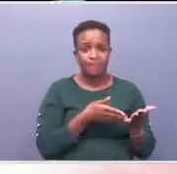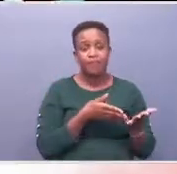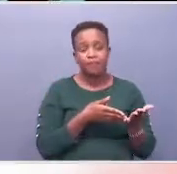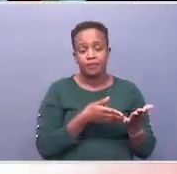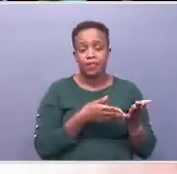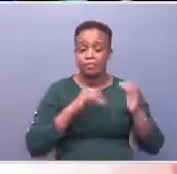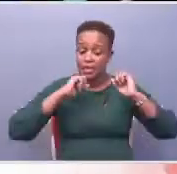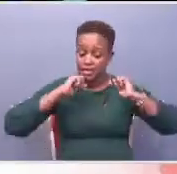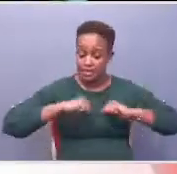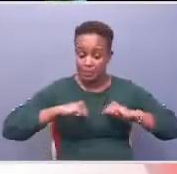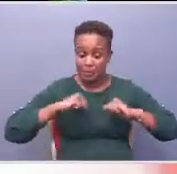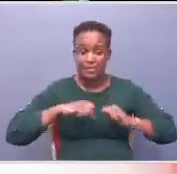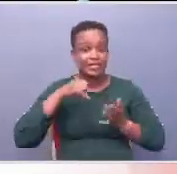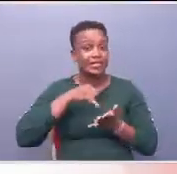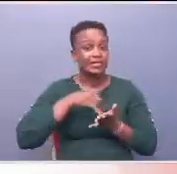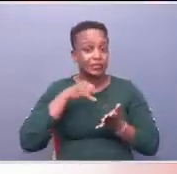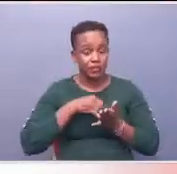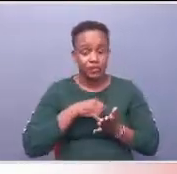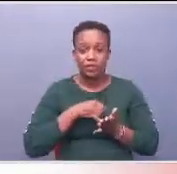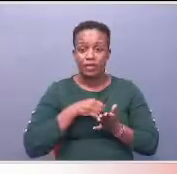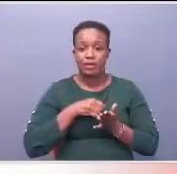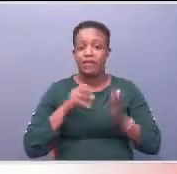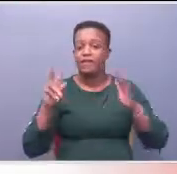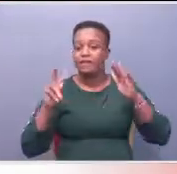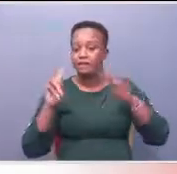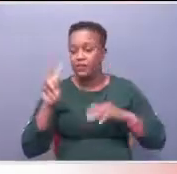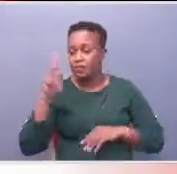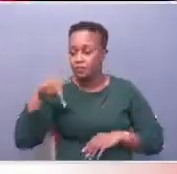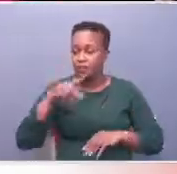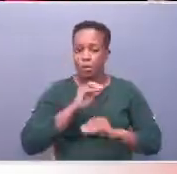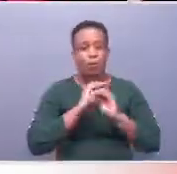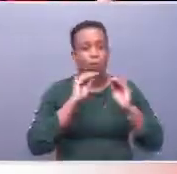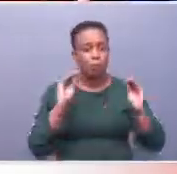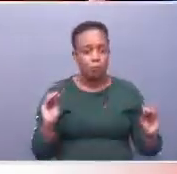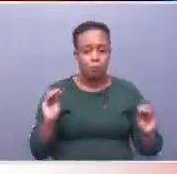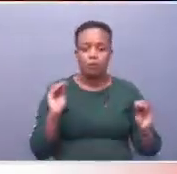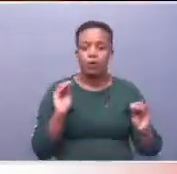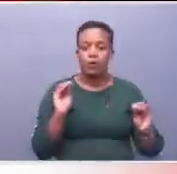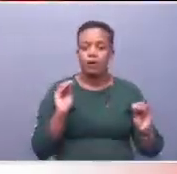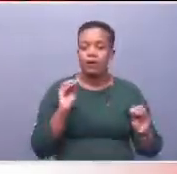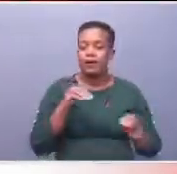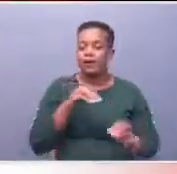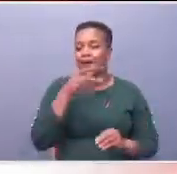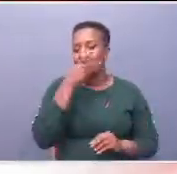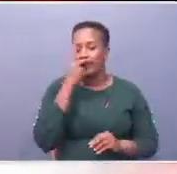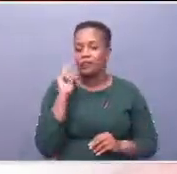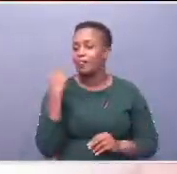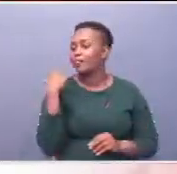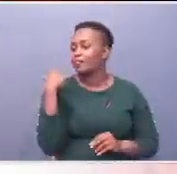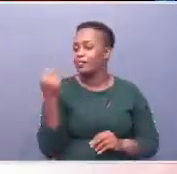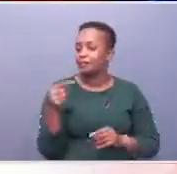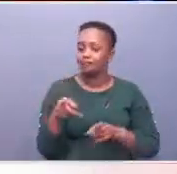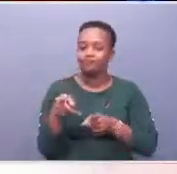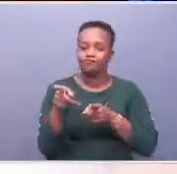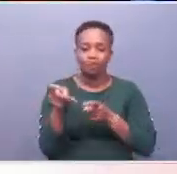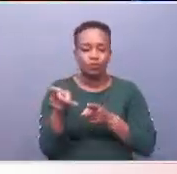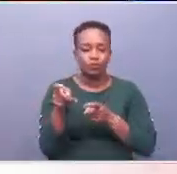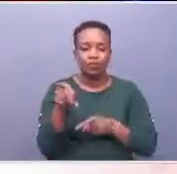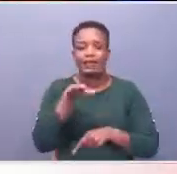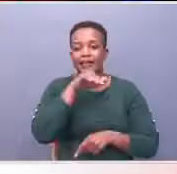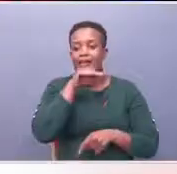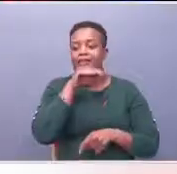the deal did not include the running mate. Kalonzo recently accused Odinga of failing to honor their